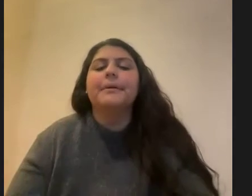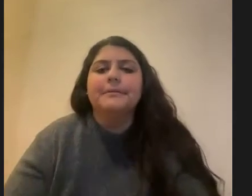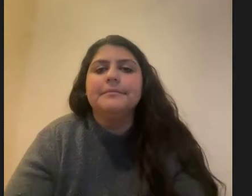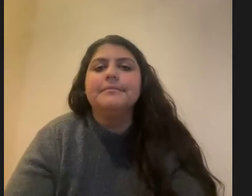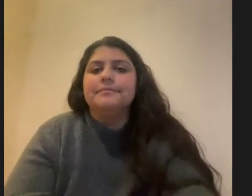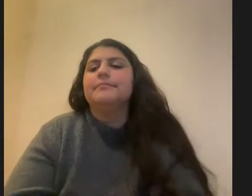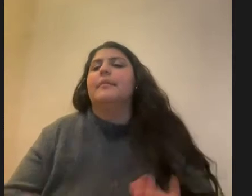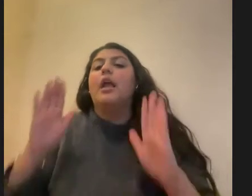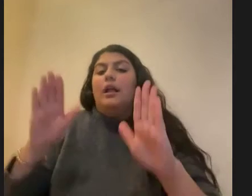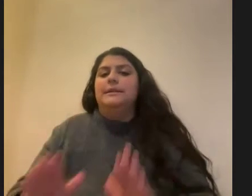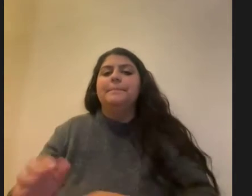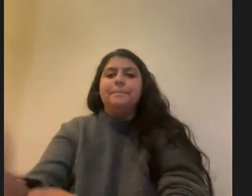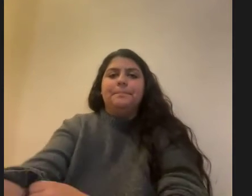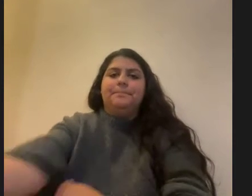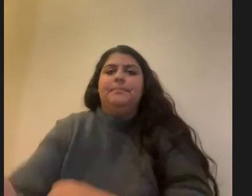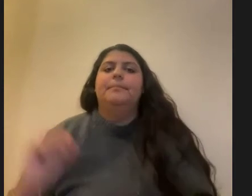Awesome. Let's see.